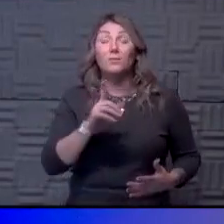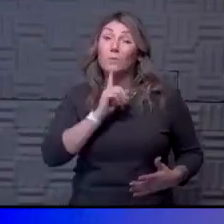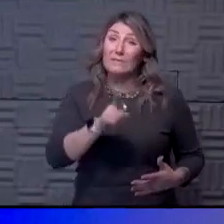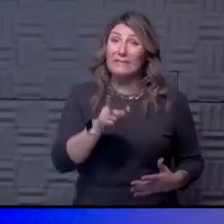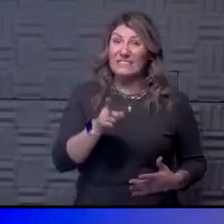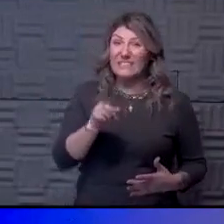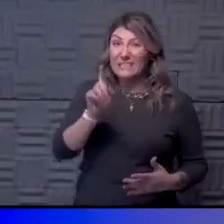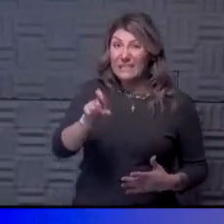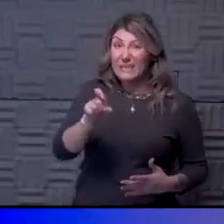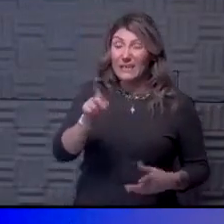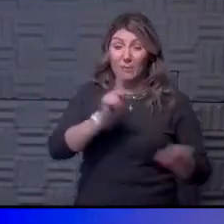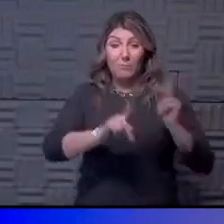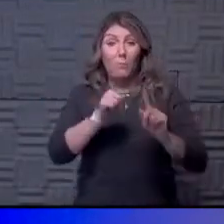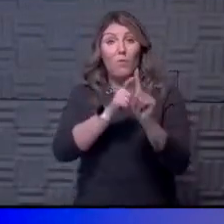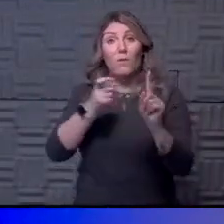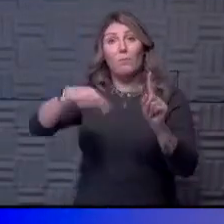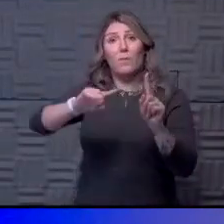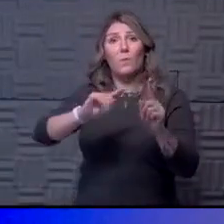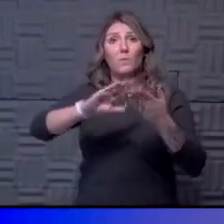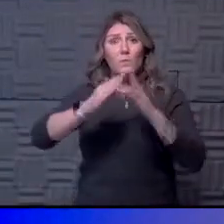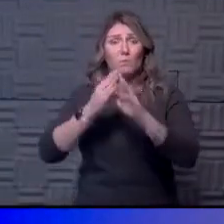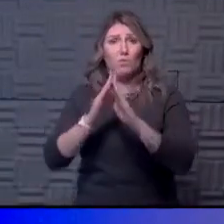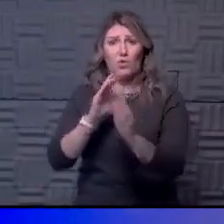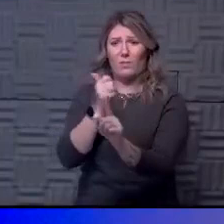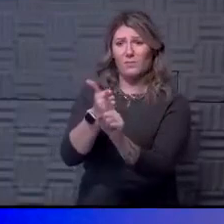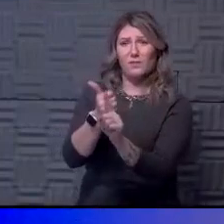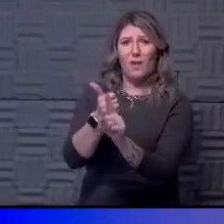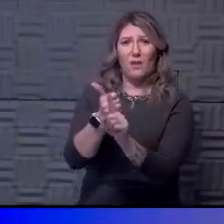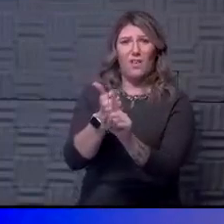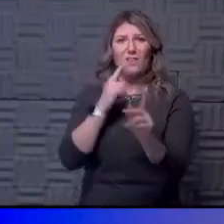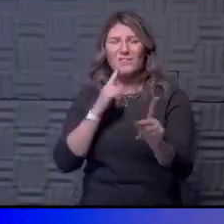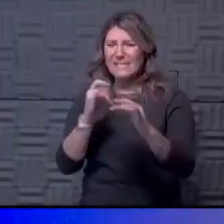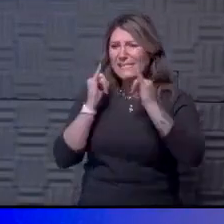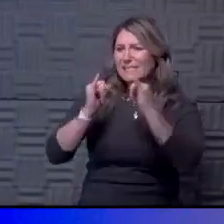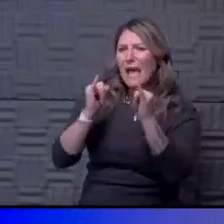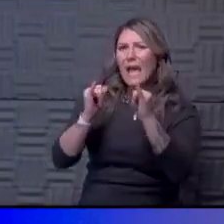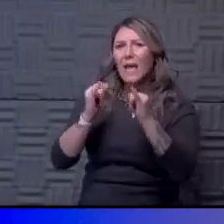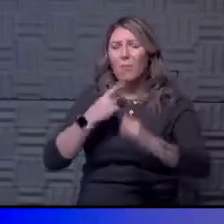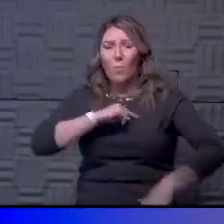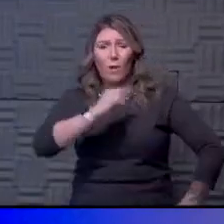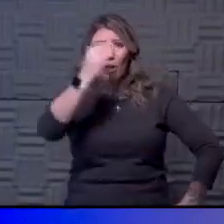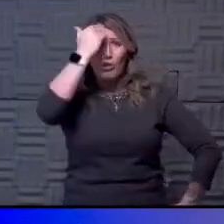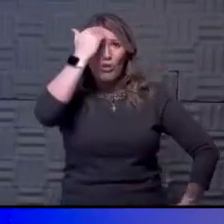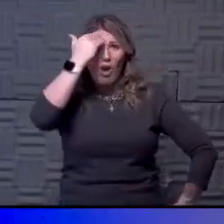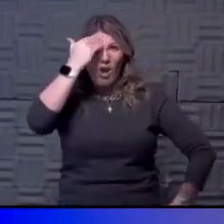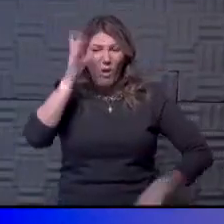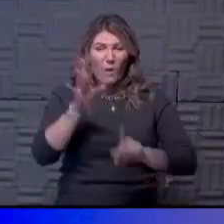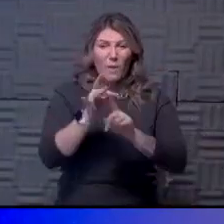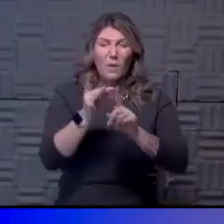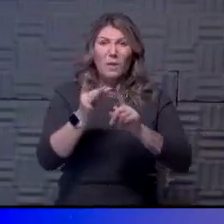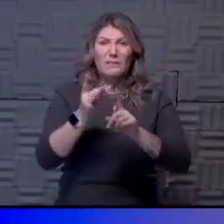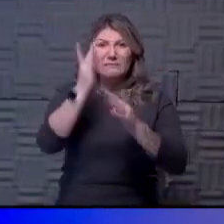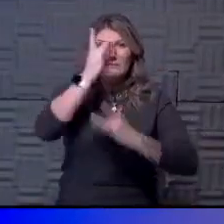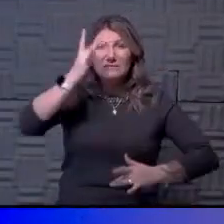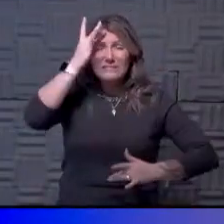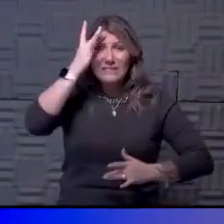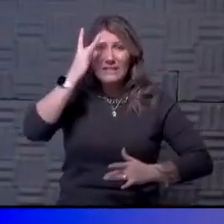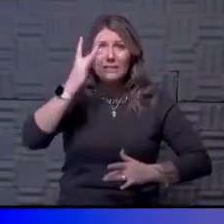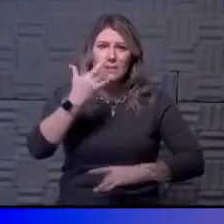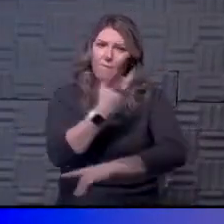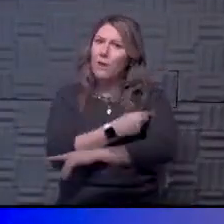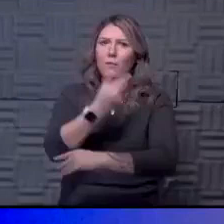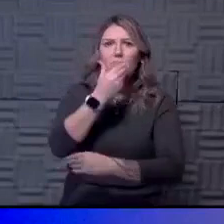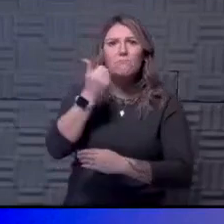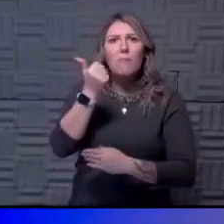those communities to say, look, we know what happens, and we know that getting the disease is much worse than getting this safe vaccine if it can help